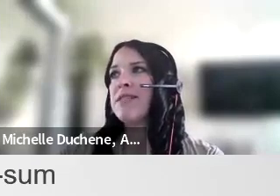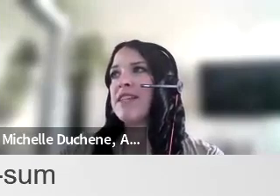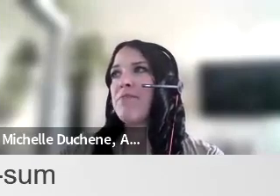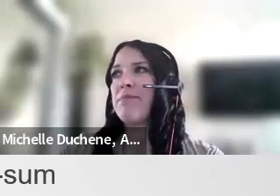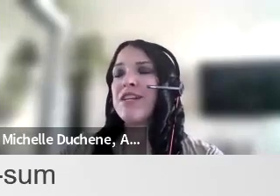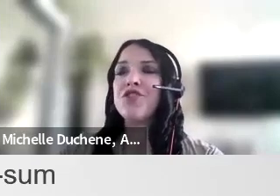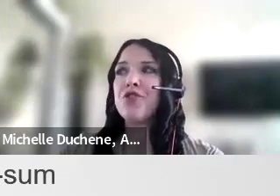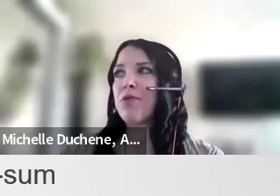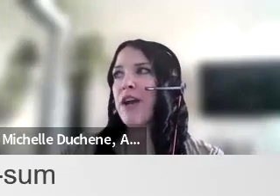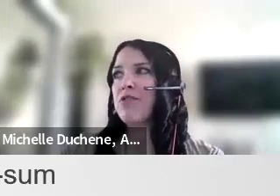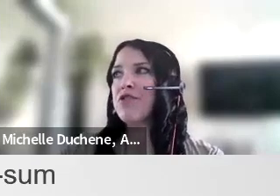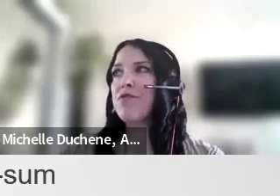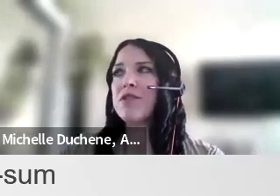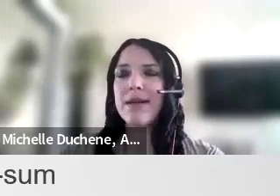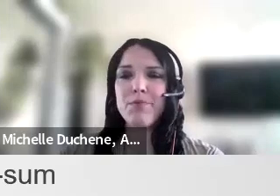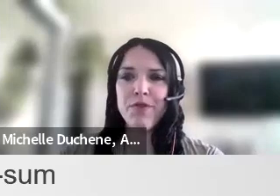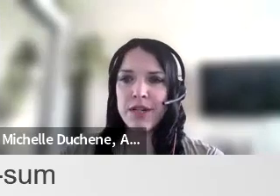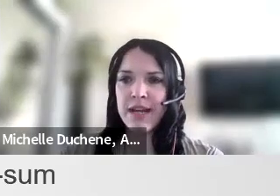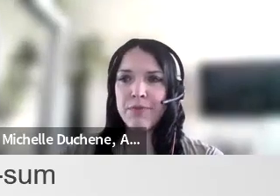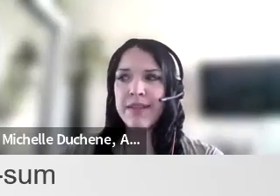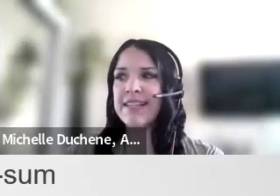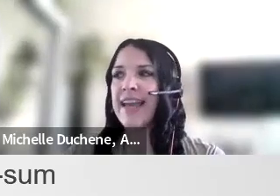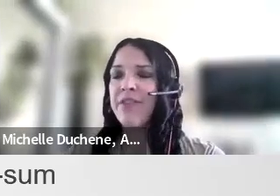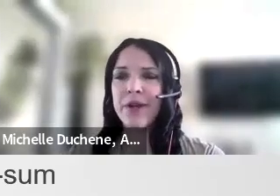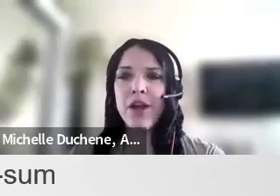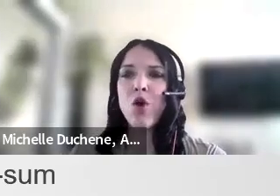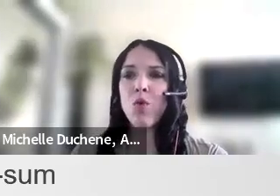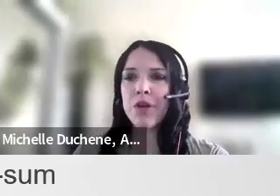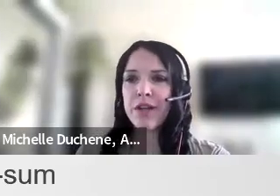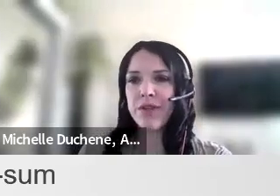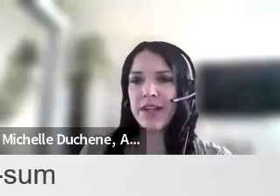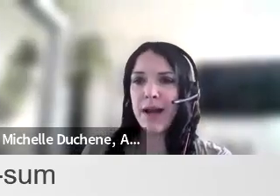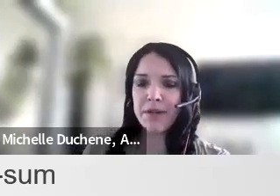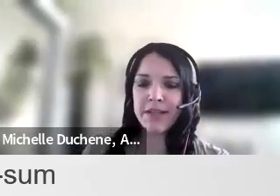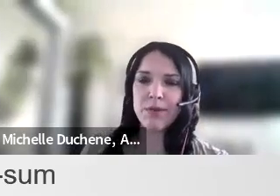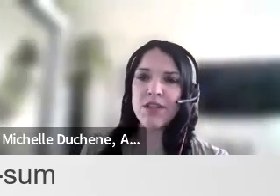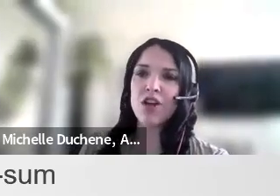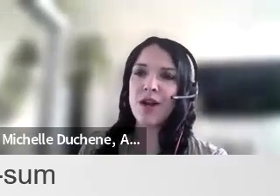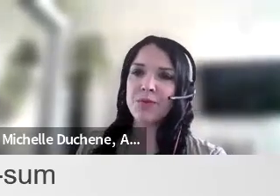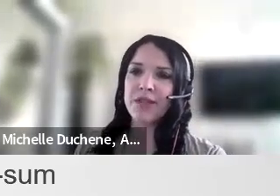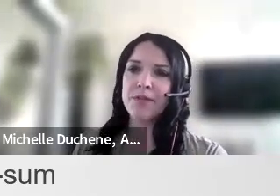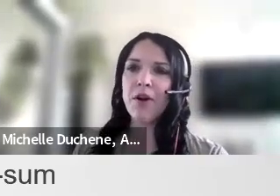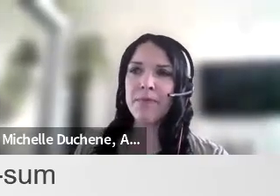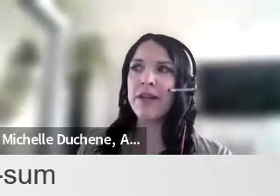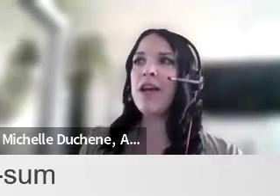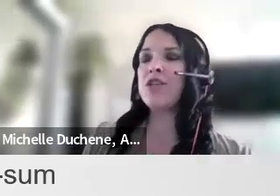lump sum incentive payment is due to providers. So the first step we've already done, right? That's gathering, working with the company that was contracted with the department to